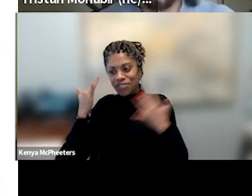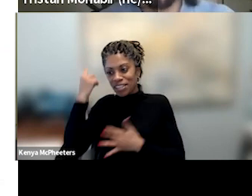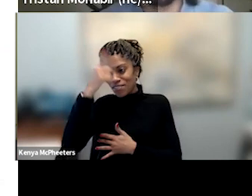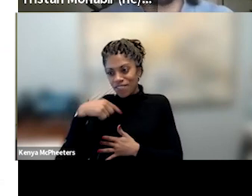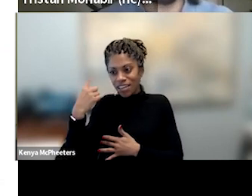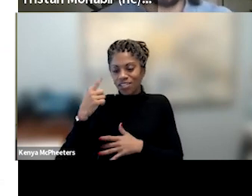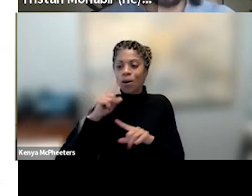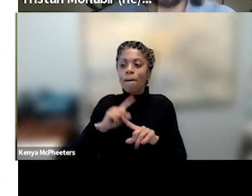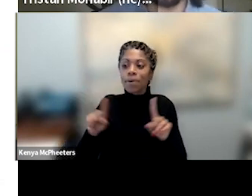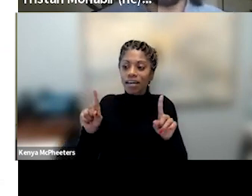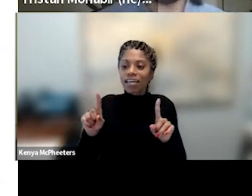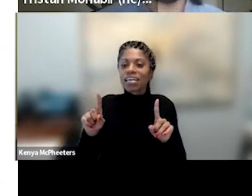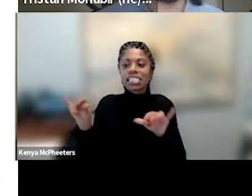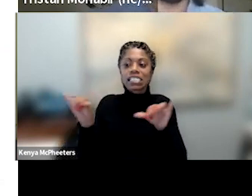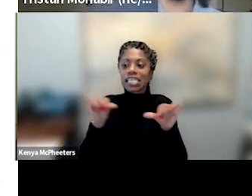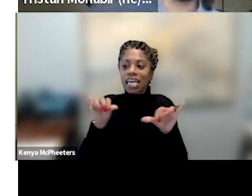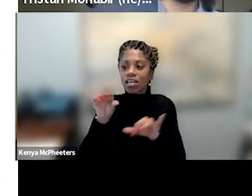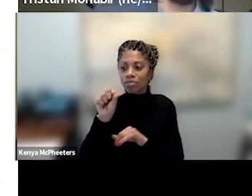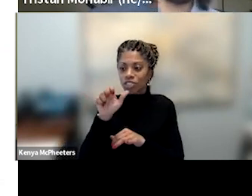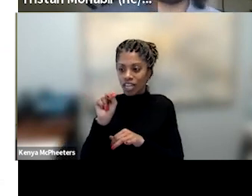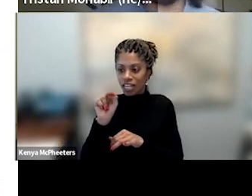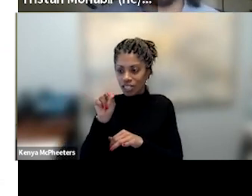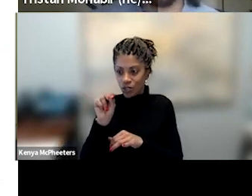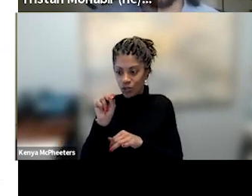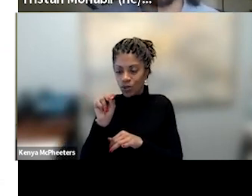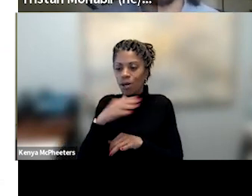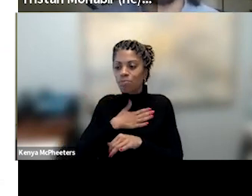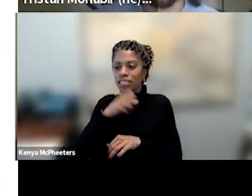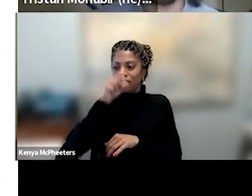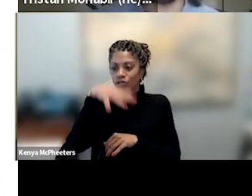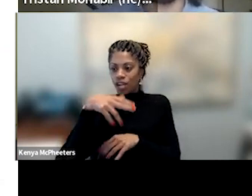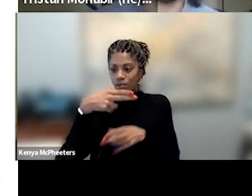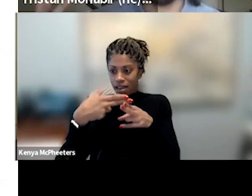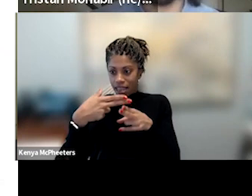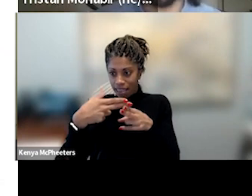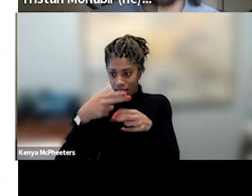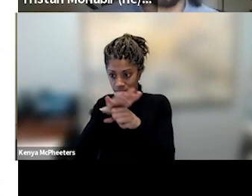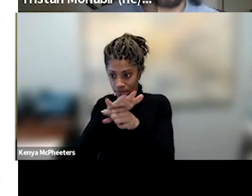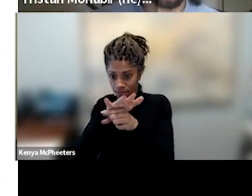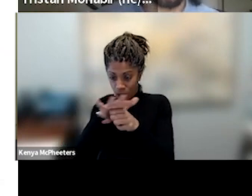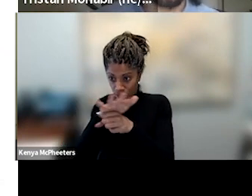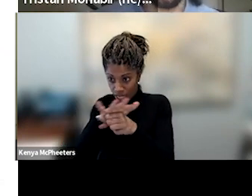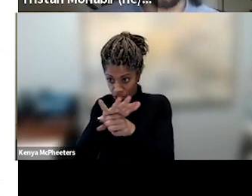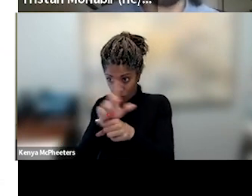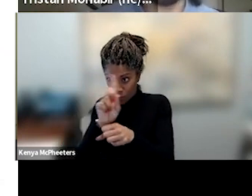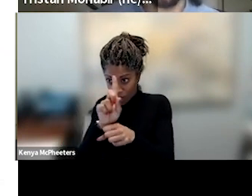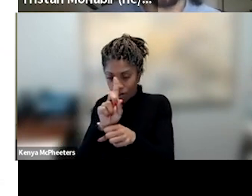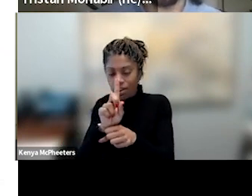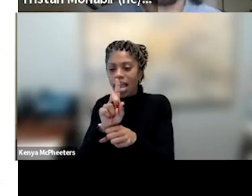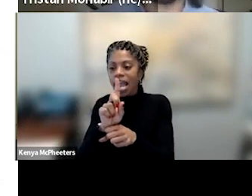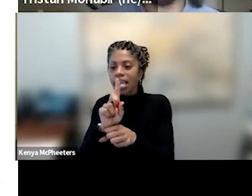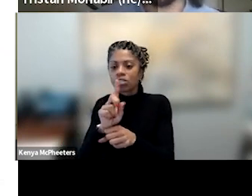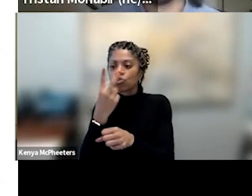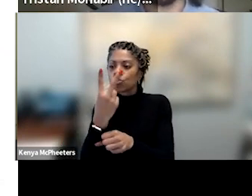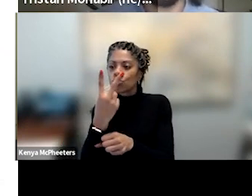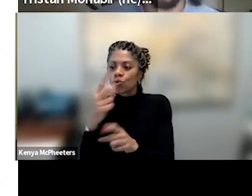let's start with the two-word check-in. If everybody could just drop your name and location in the chat and let us know how you're doing today.